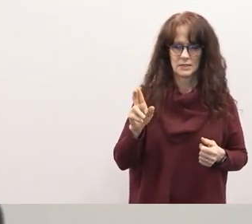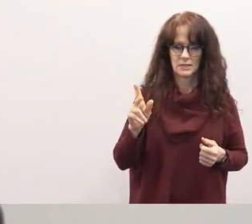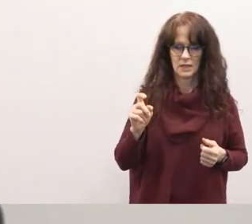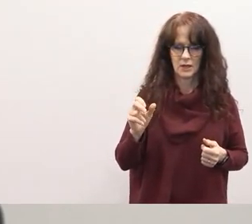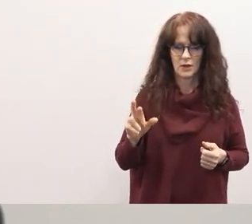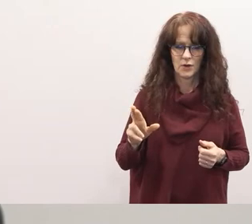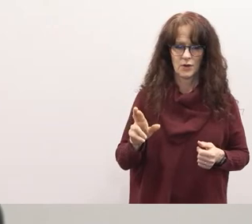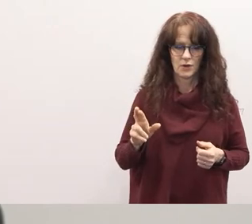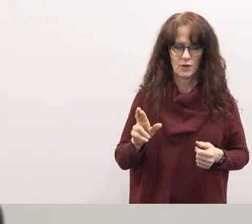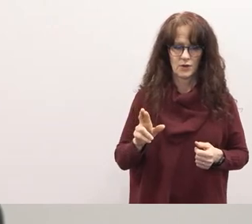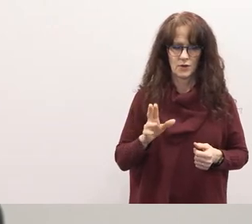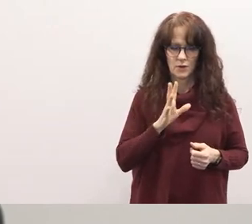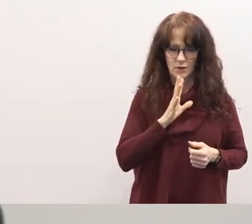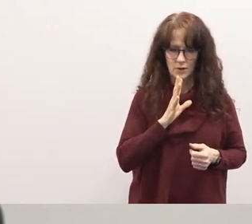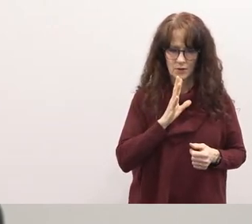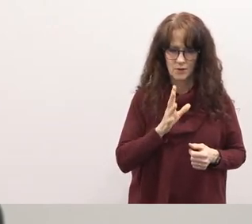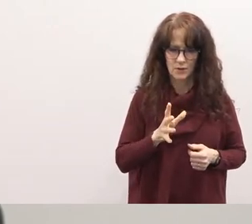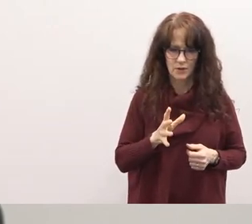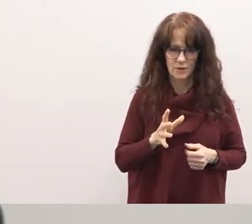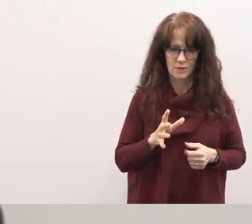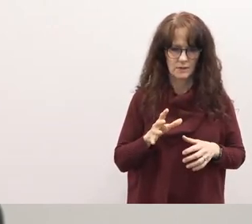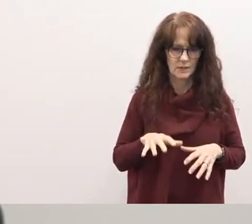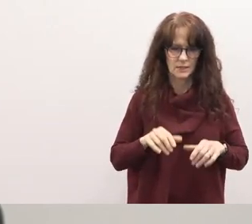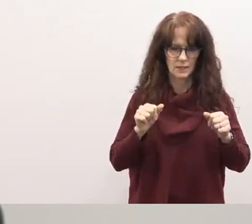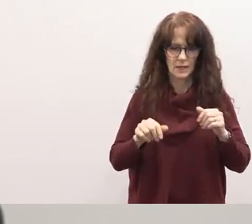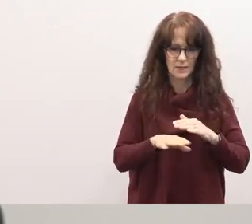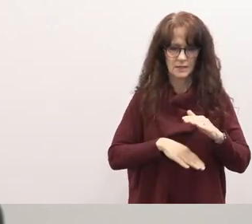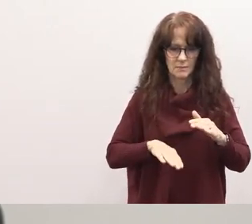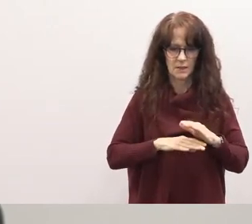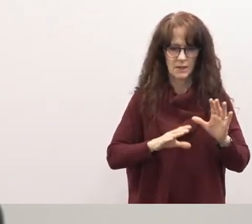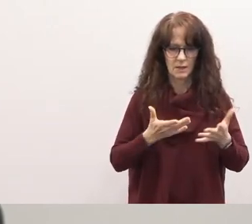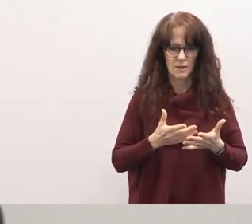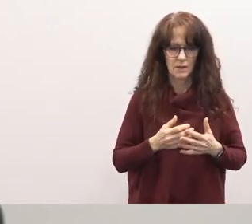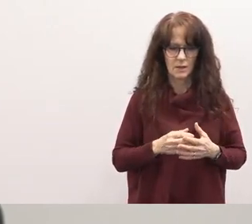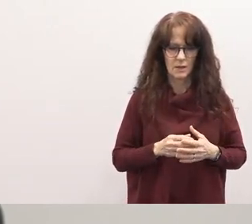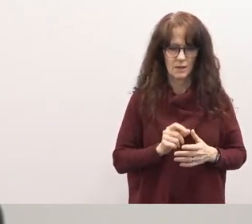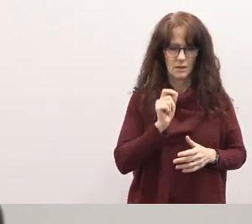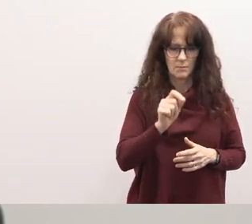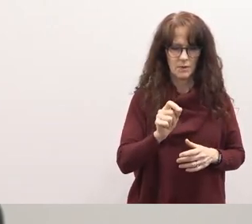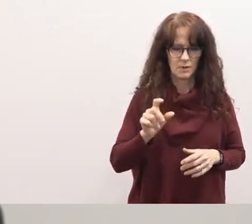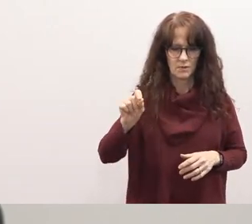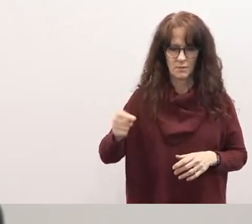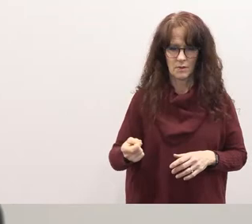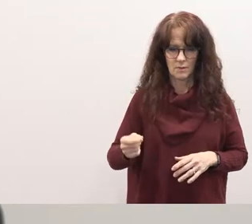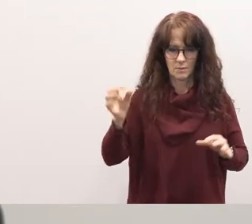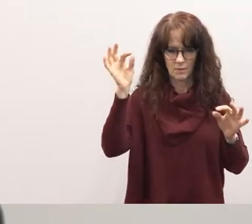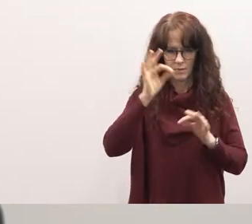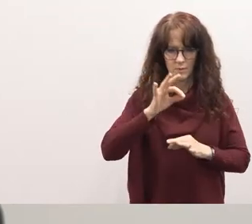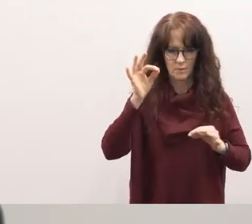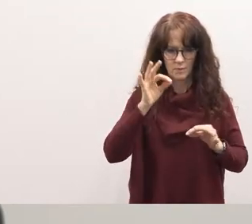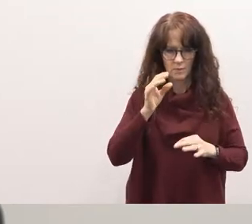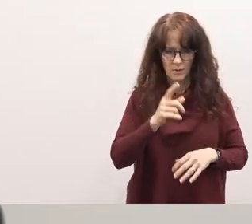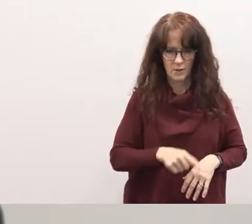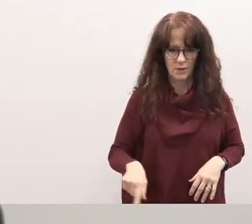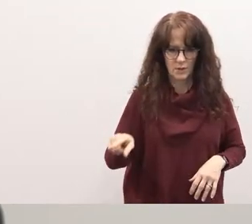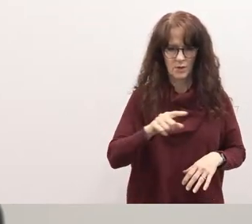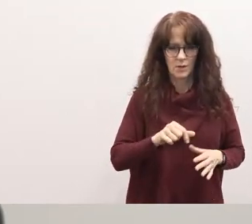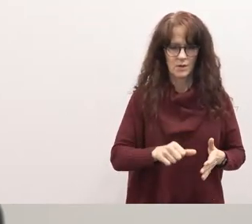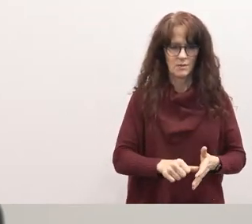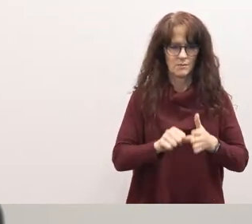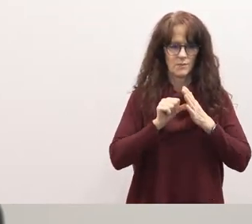I didn't take the basic classes. I didn't know a period from a comma. That's why you all impressed